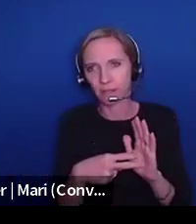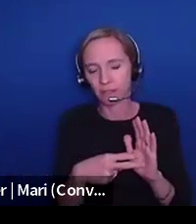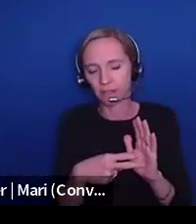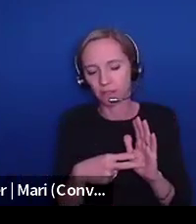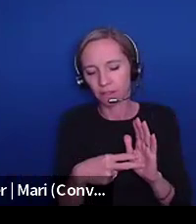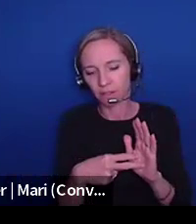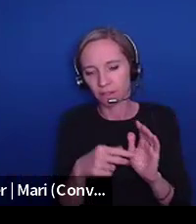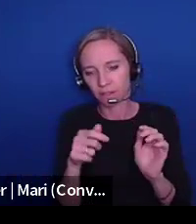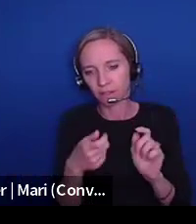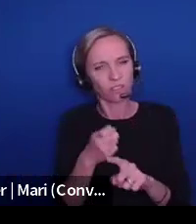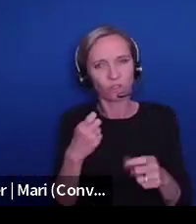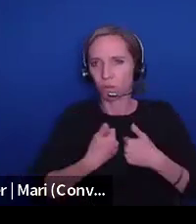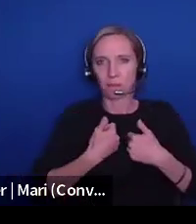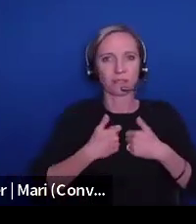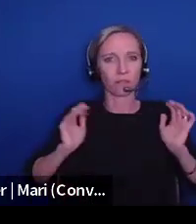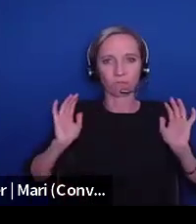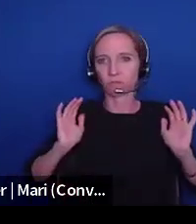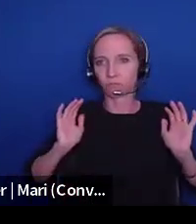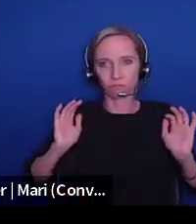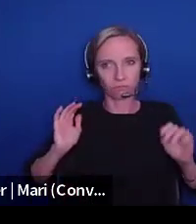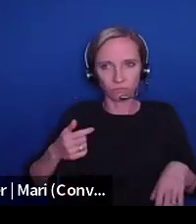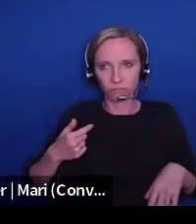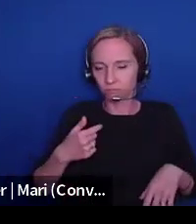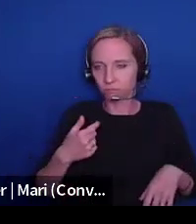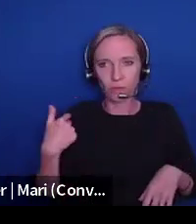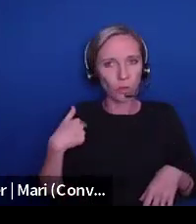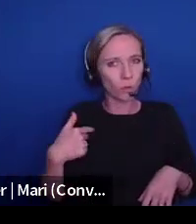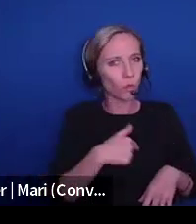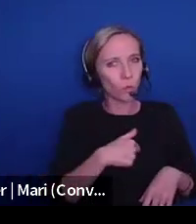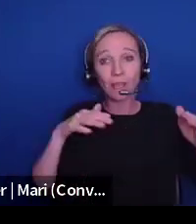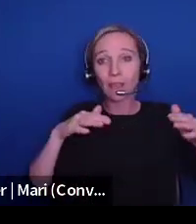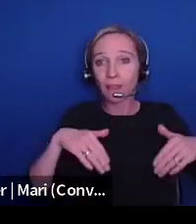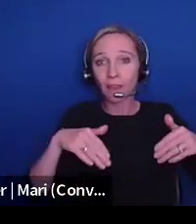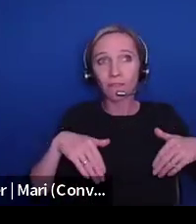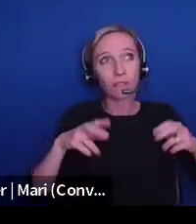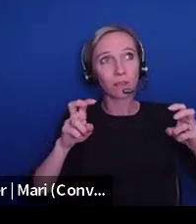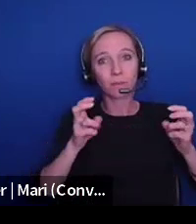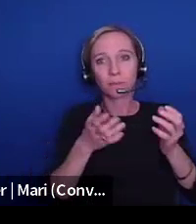from myself. So we have not been asked to be